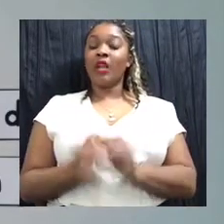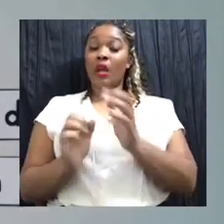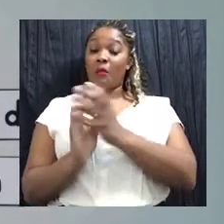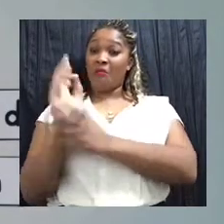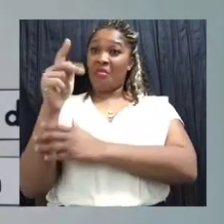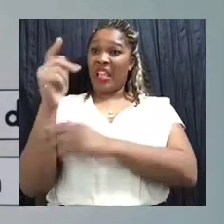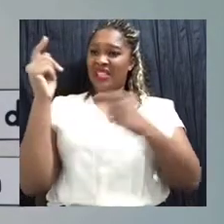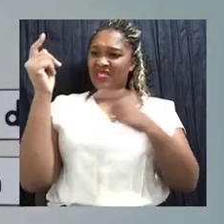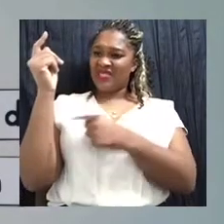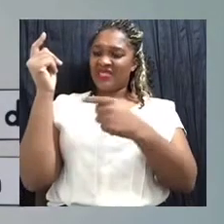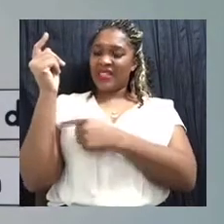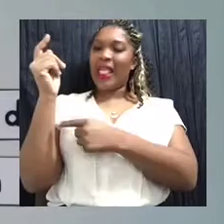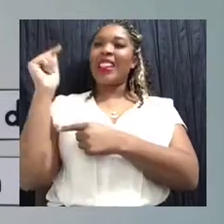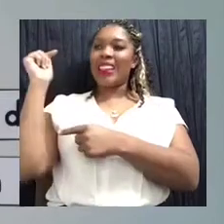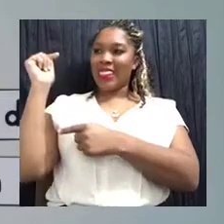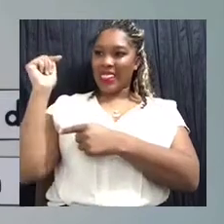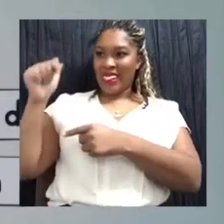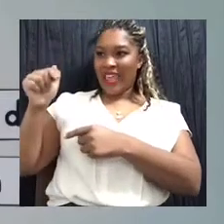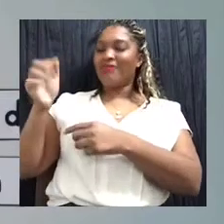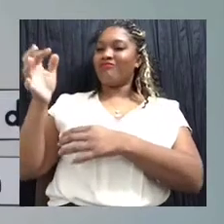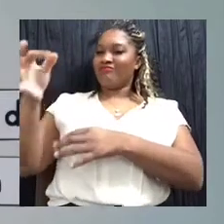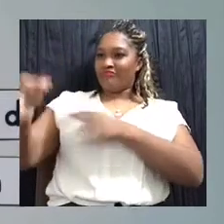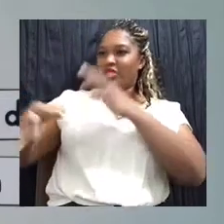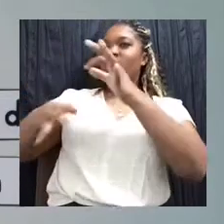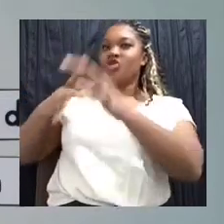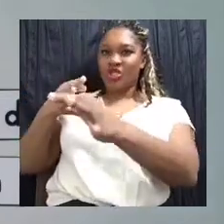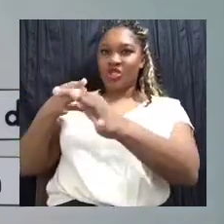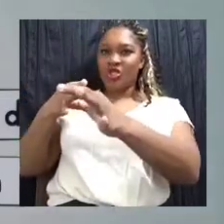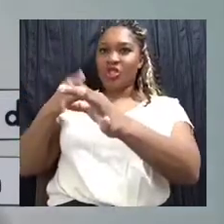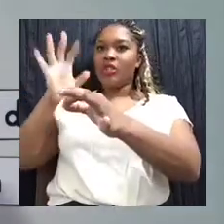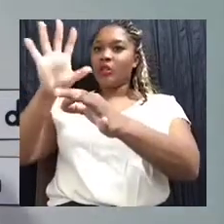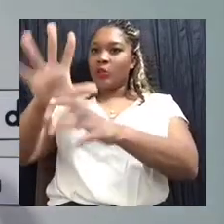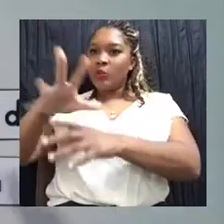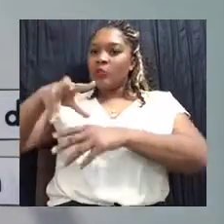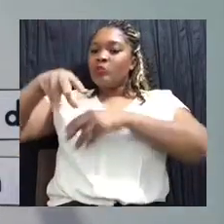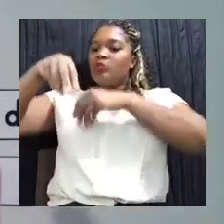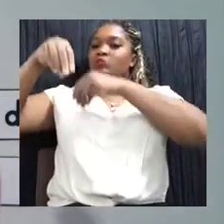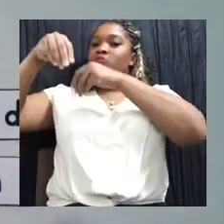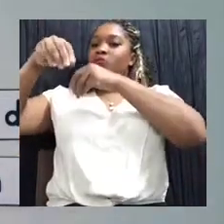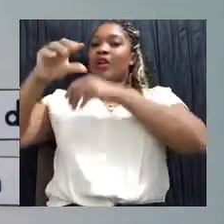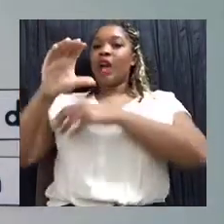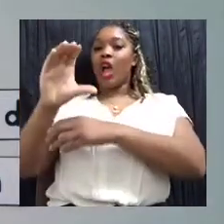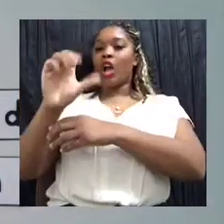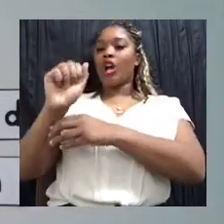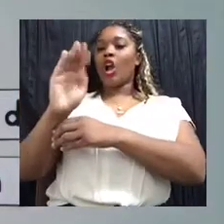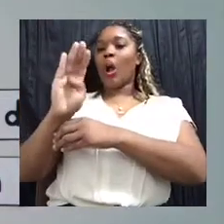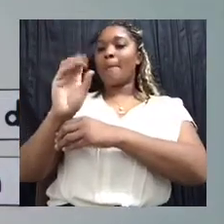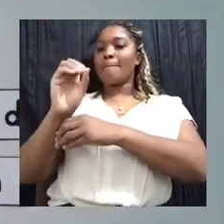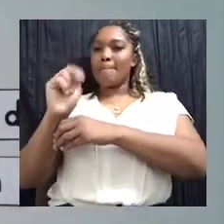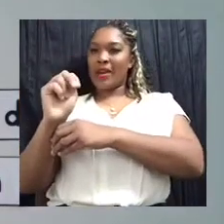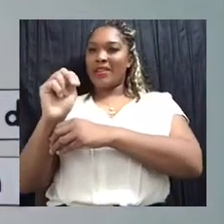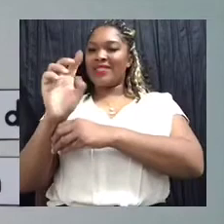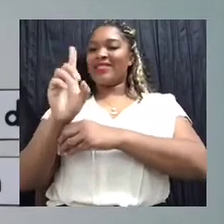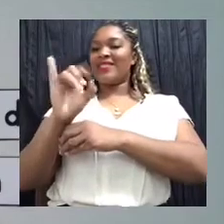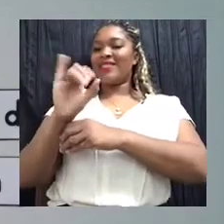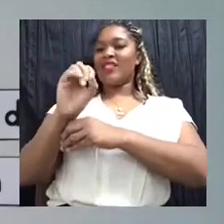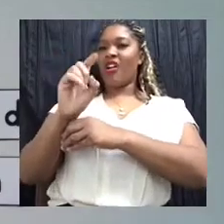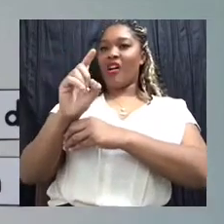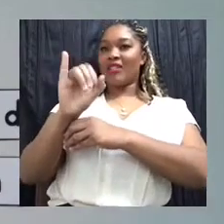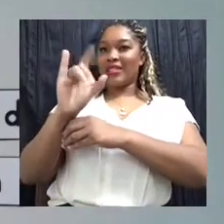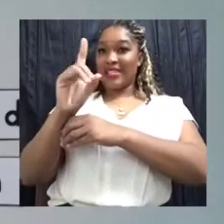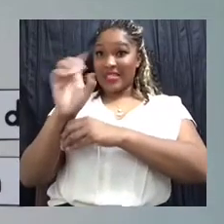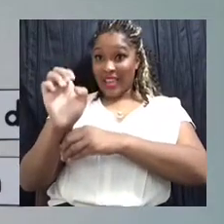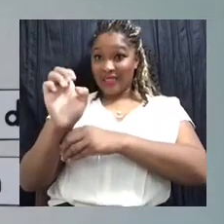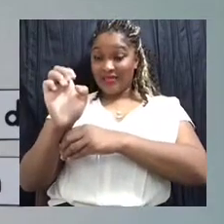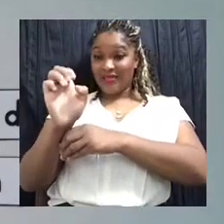Plants make an exchange, breathing in the carbon dioxide and breathing